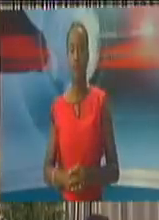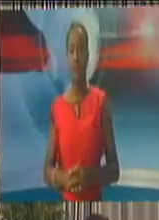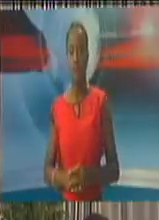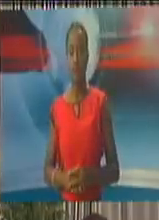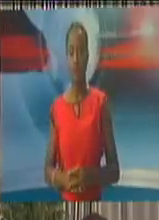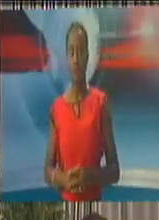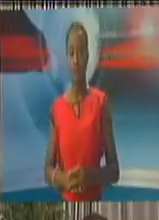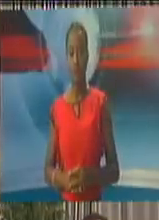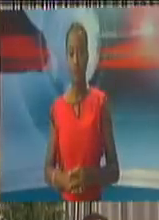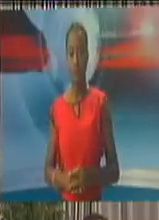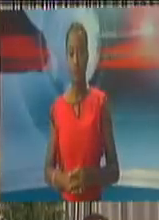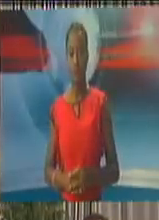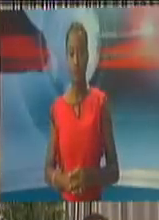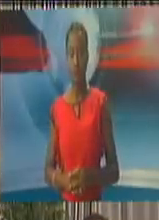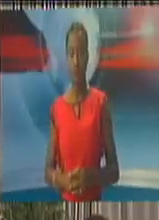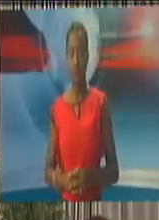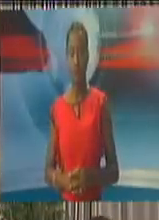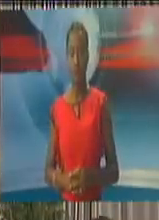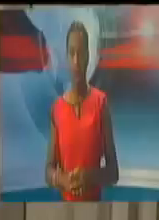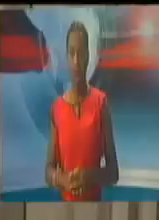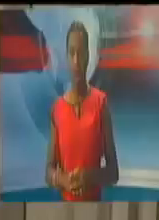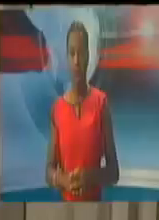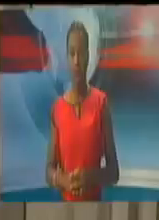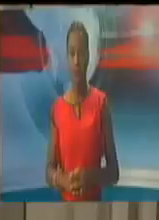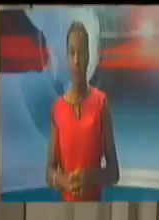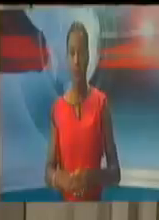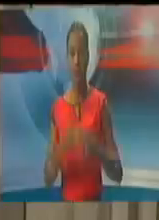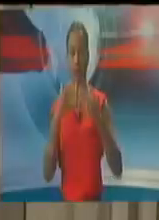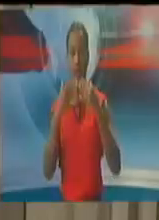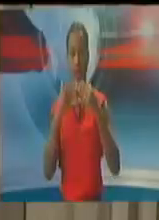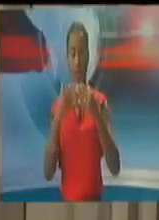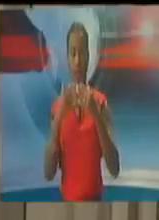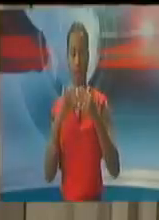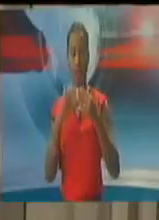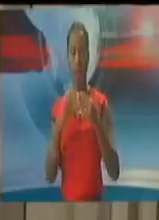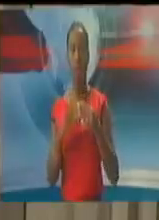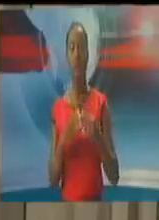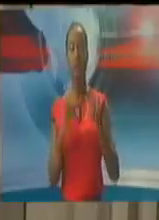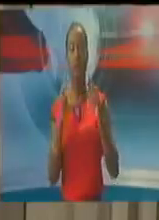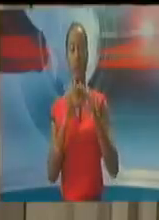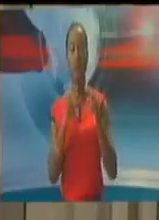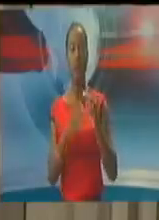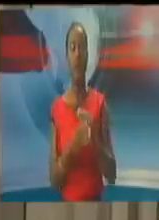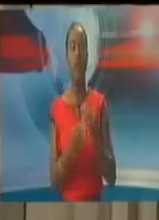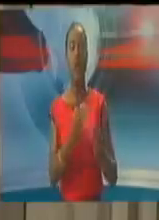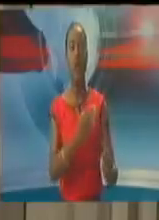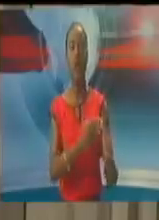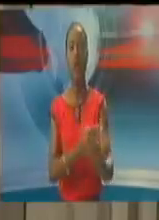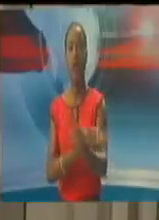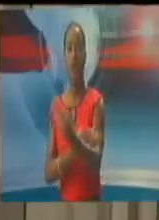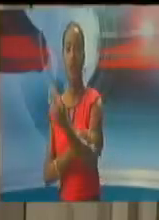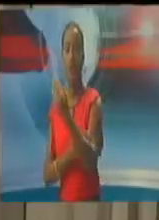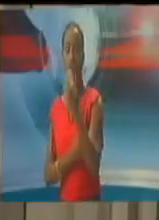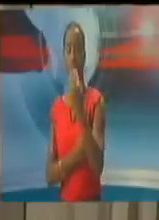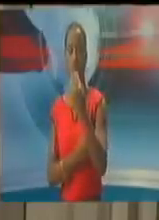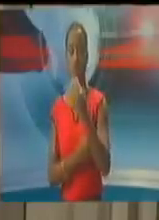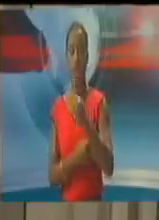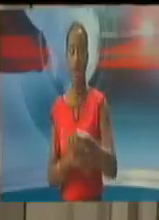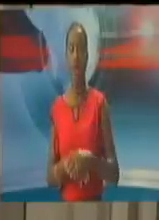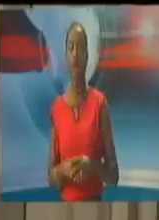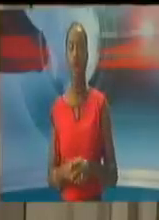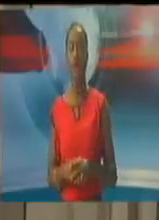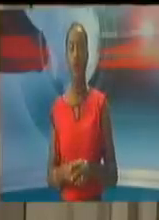to COVID-19. Minister Young. Thank you very much, Minister Cox. Good morning, Minister Deyalsingh, Minister Cox, my cabinet